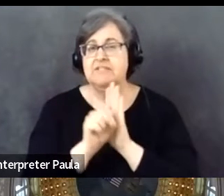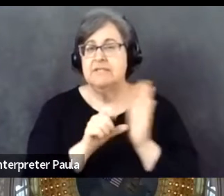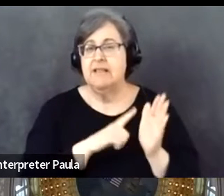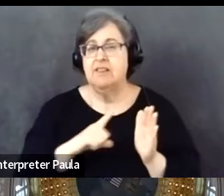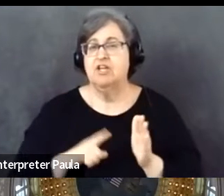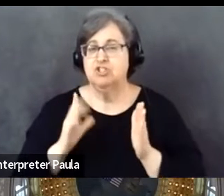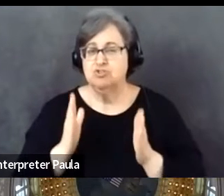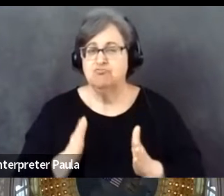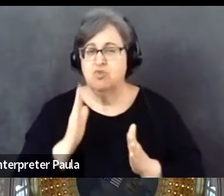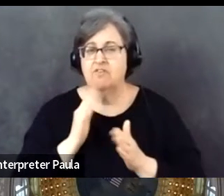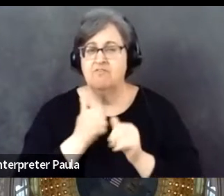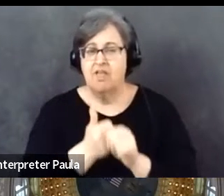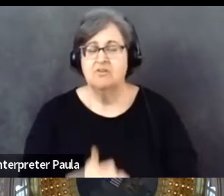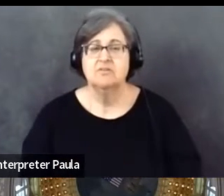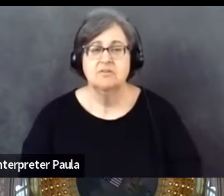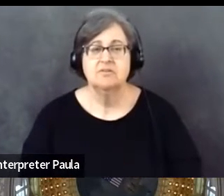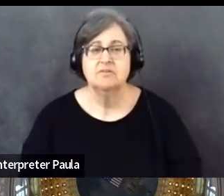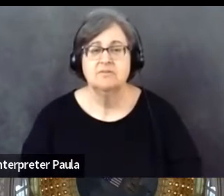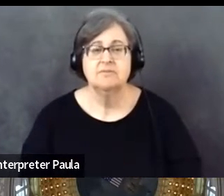And I